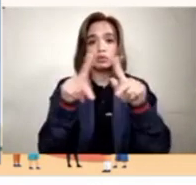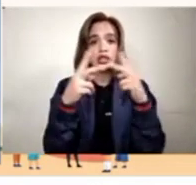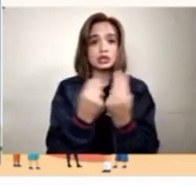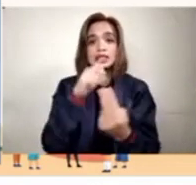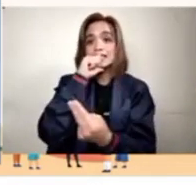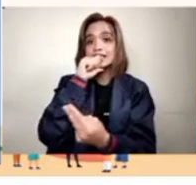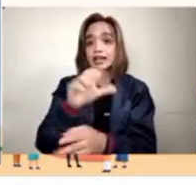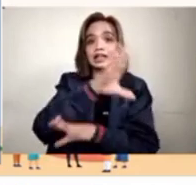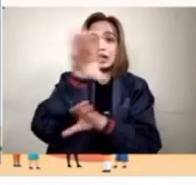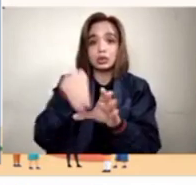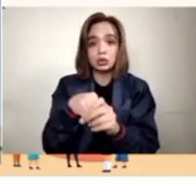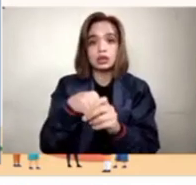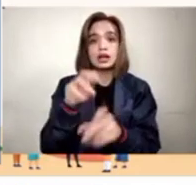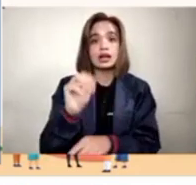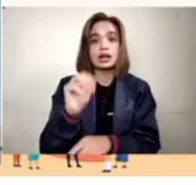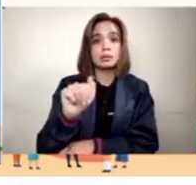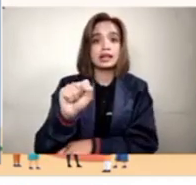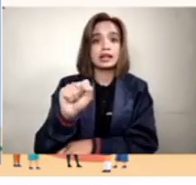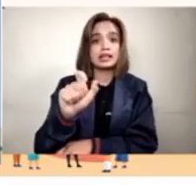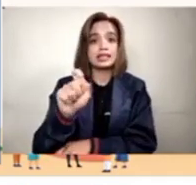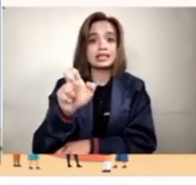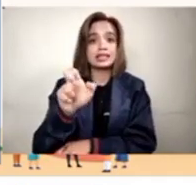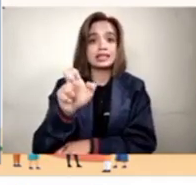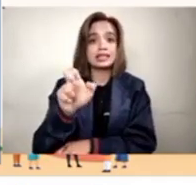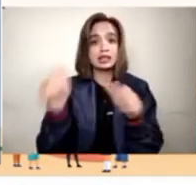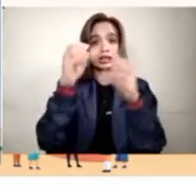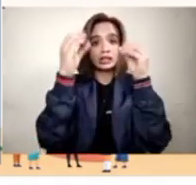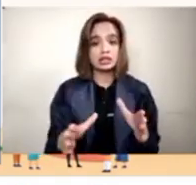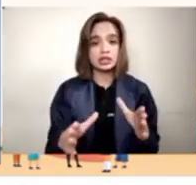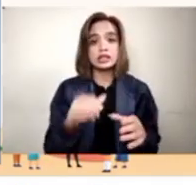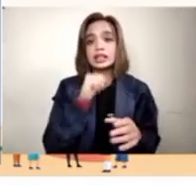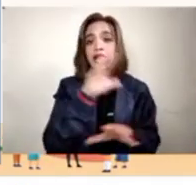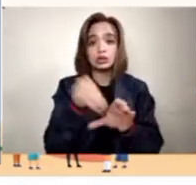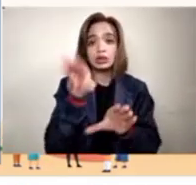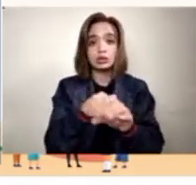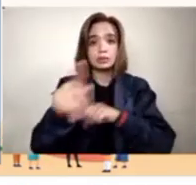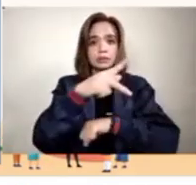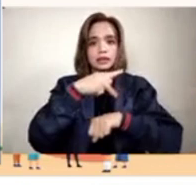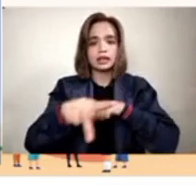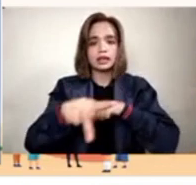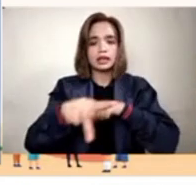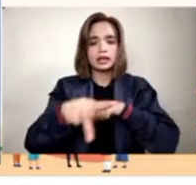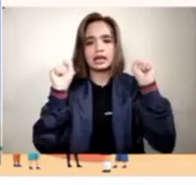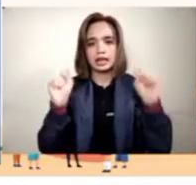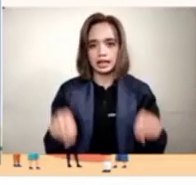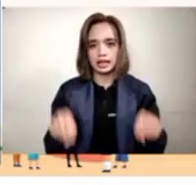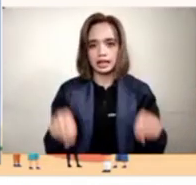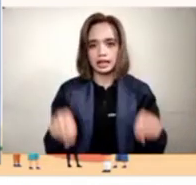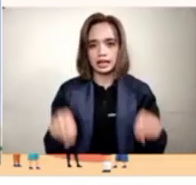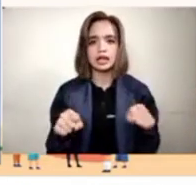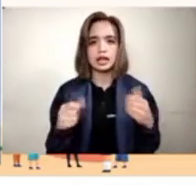the master, teacher, and teacher nomenclature, except for principal, will be